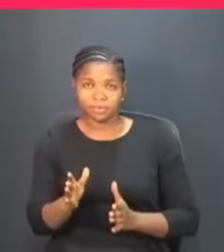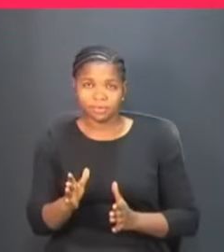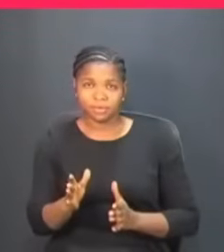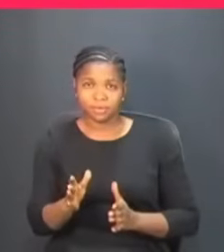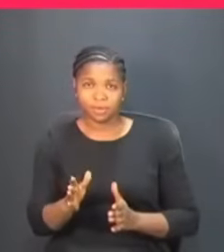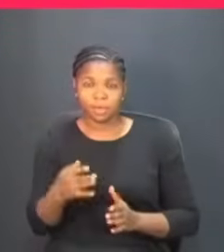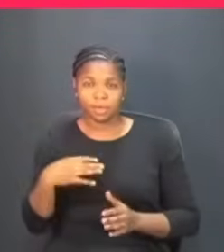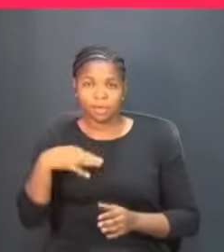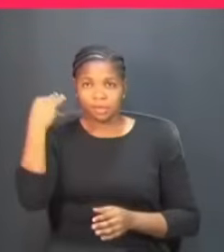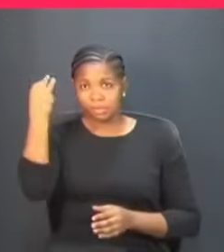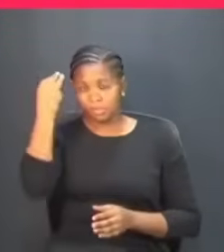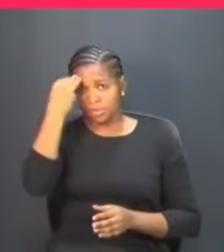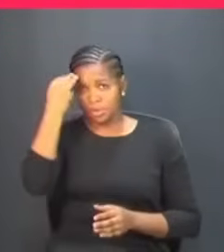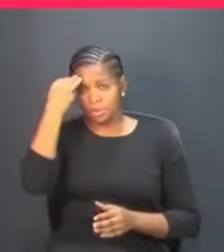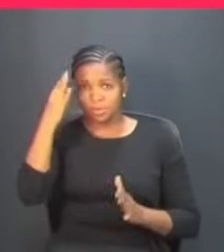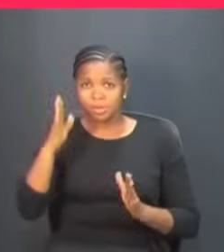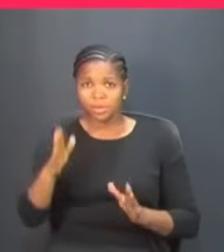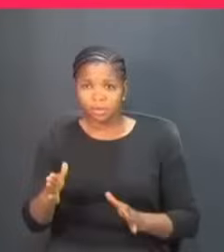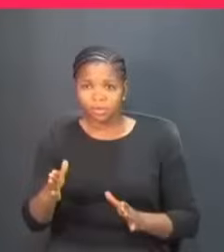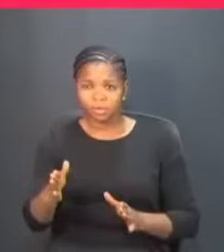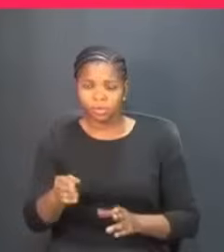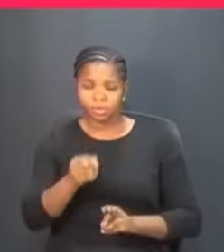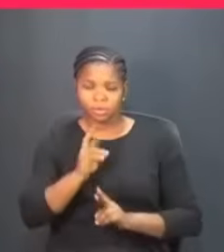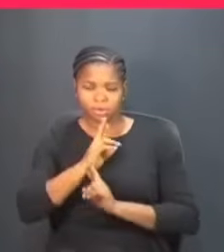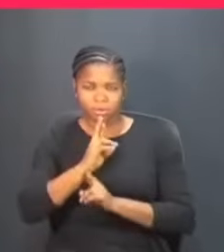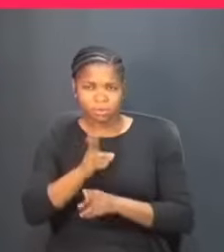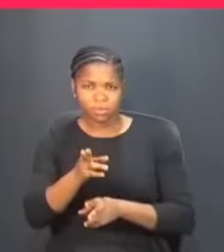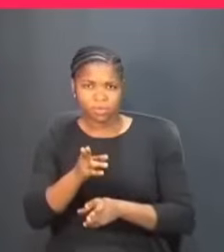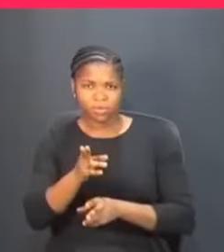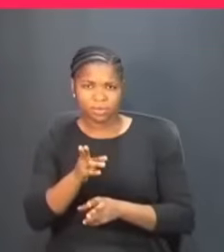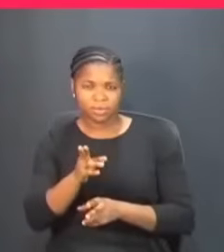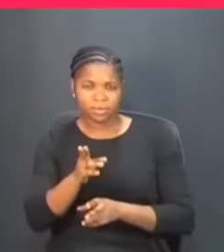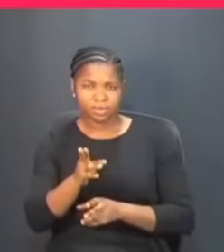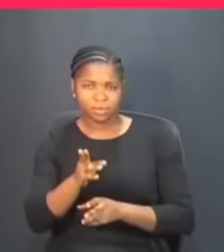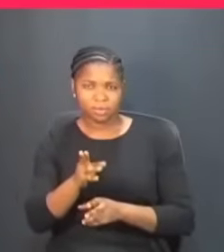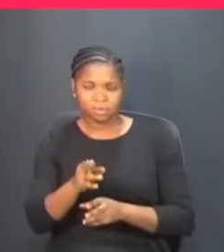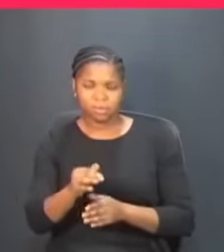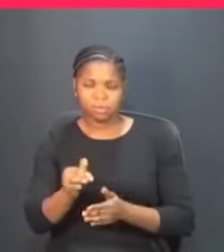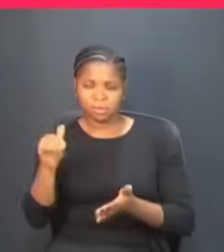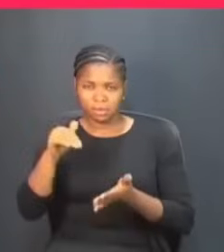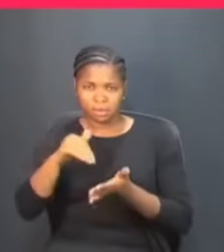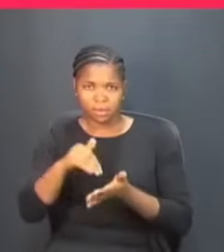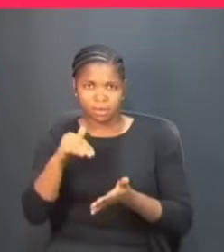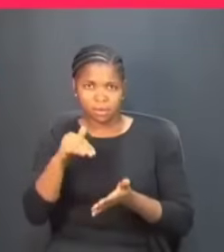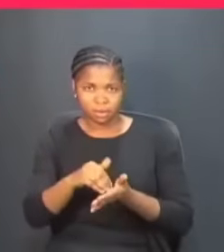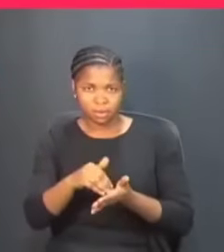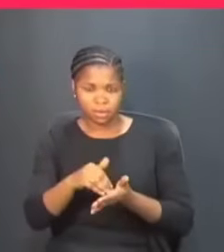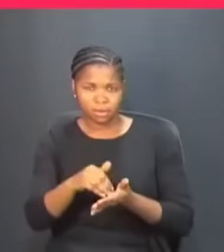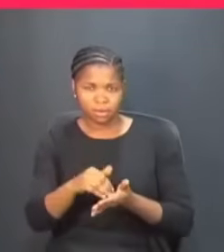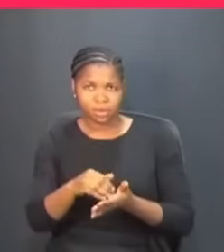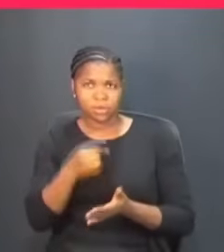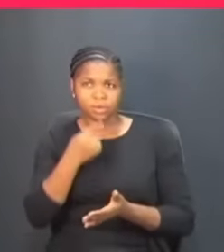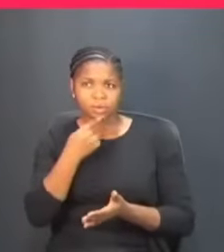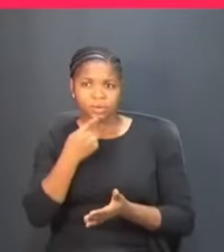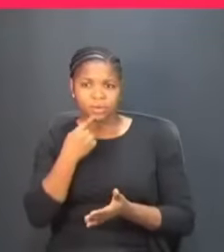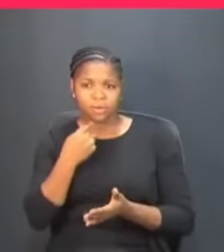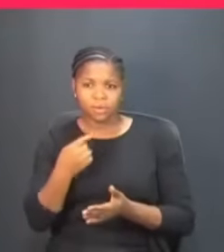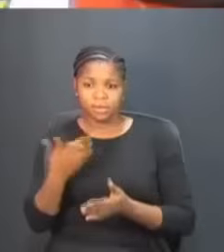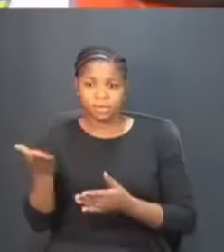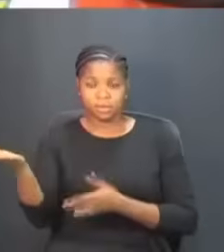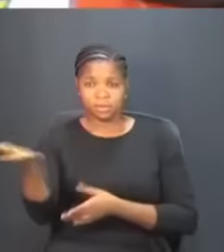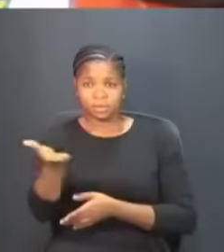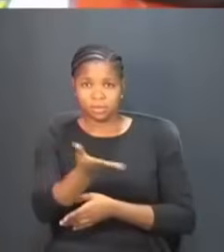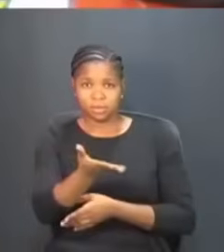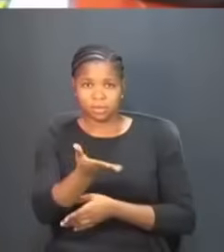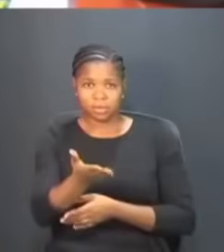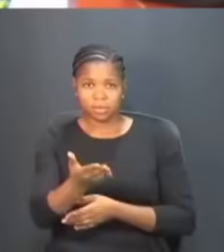the Minister in his response and has continuously put on the floor of the House that the